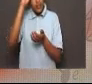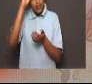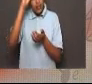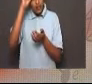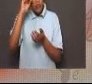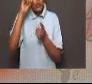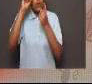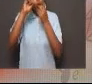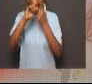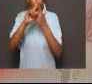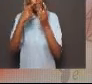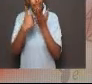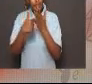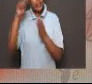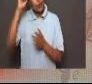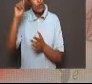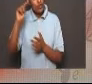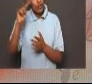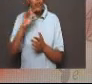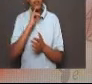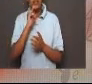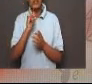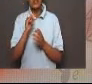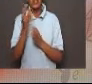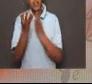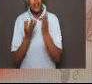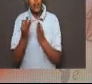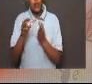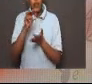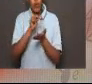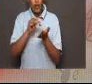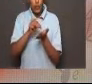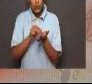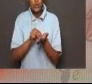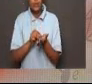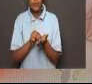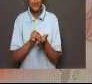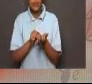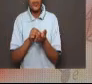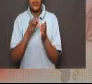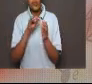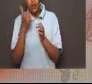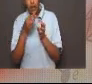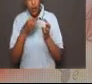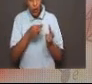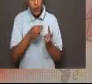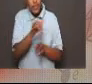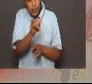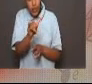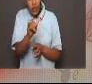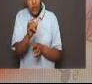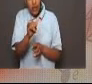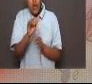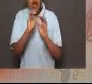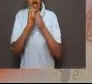the goal of this theory is to describe molecules in a way that is similar